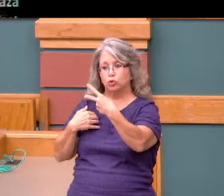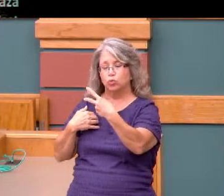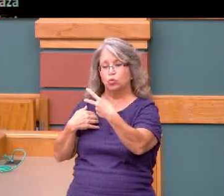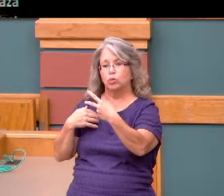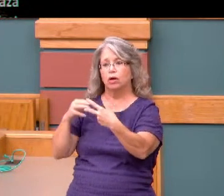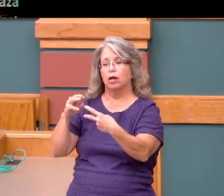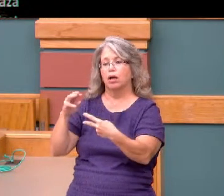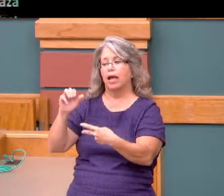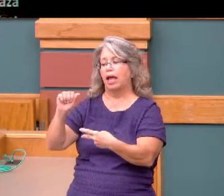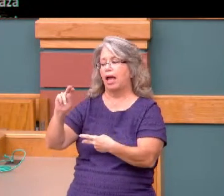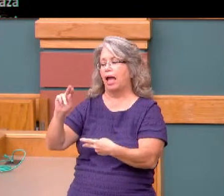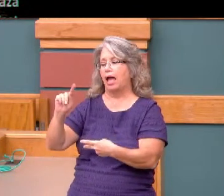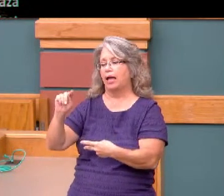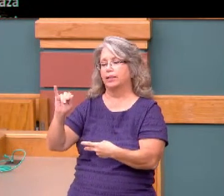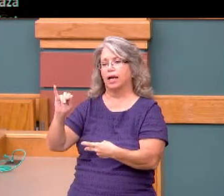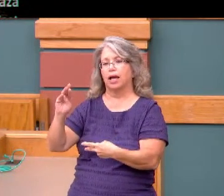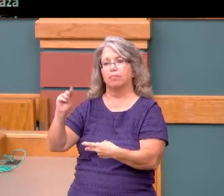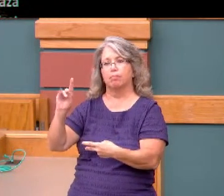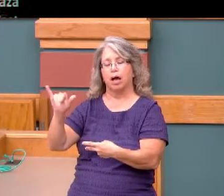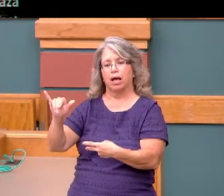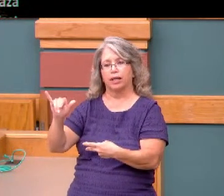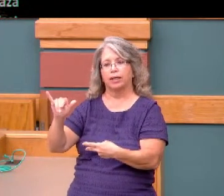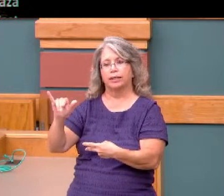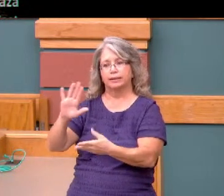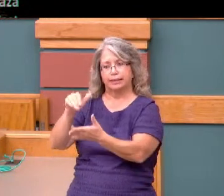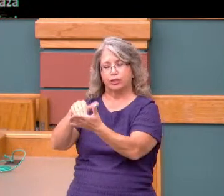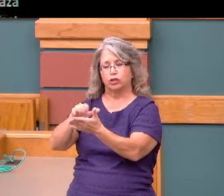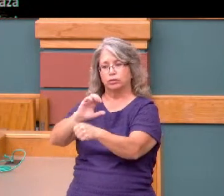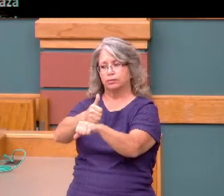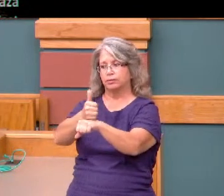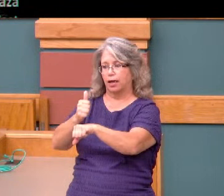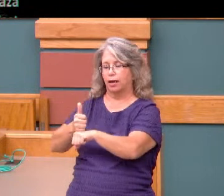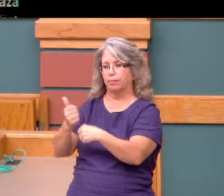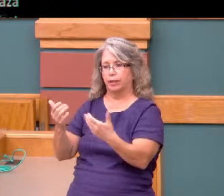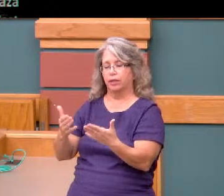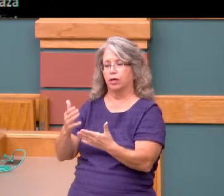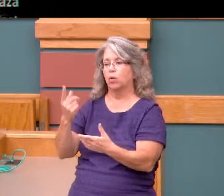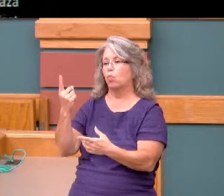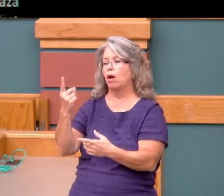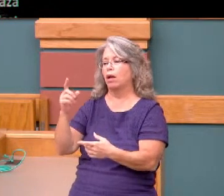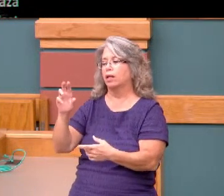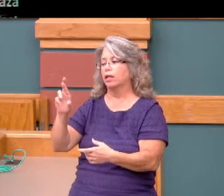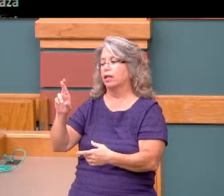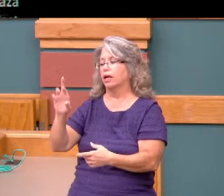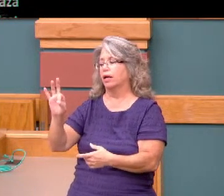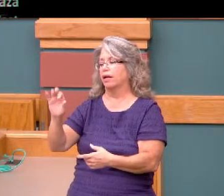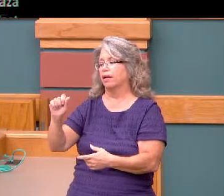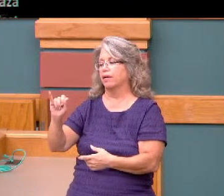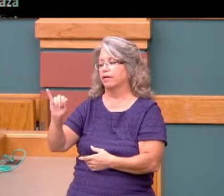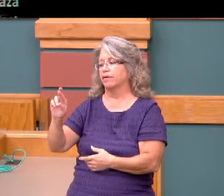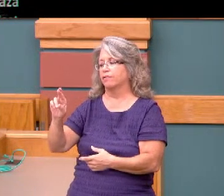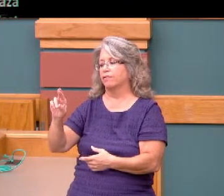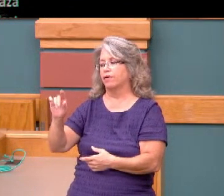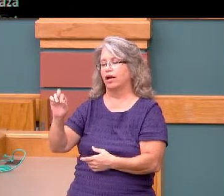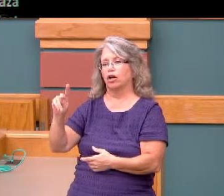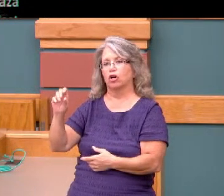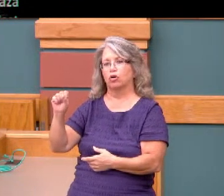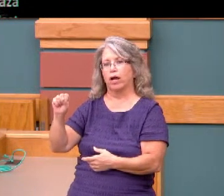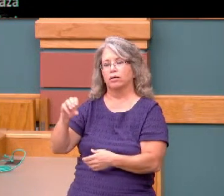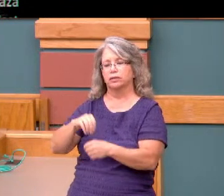that have been set up here in the coastal bend. One is at the Richard Borchard Fairgrounds in Exhibit